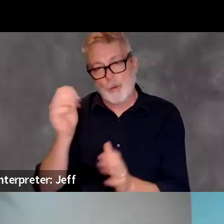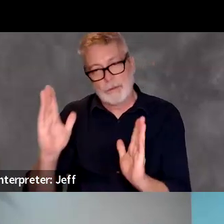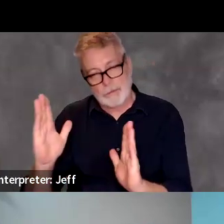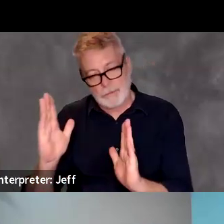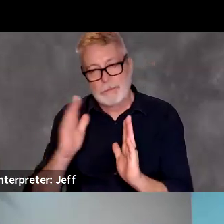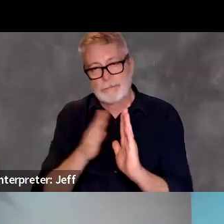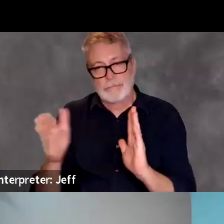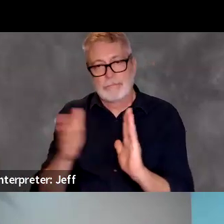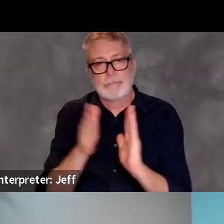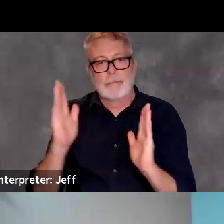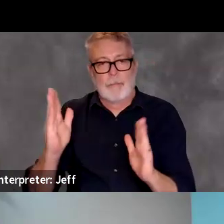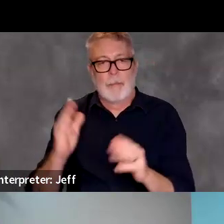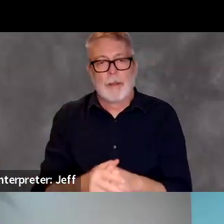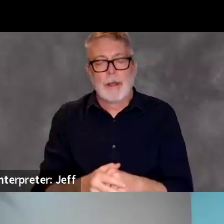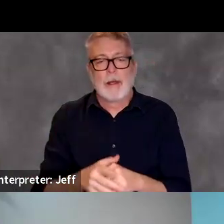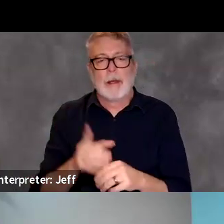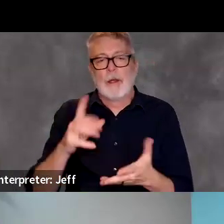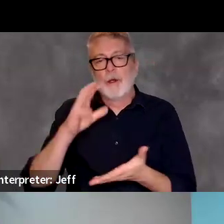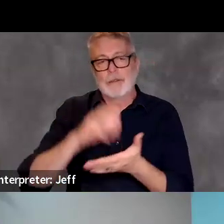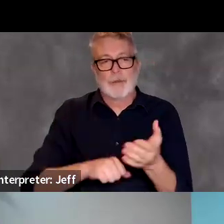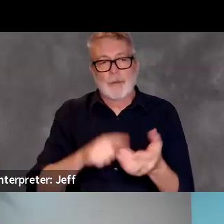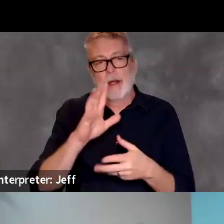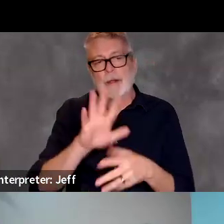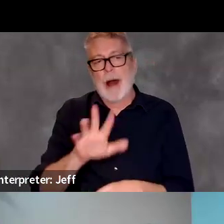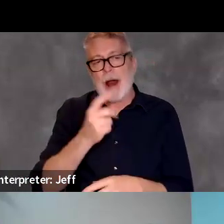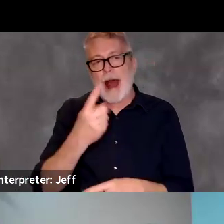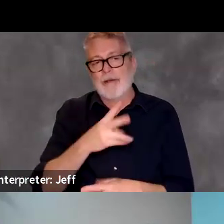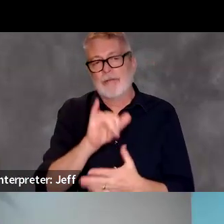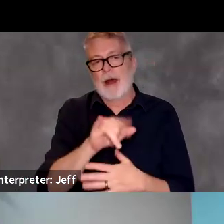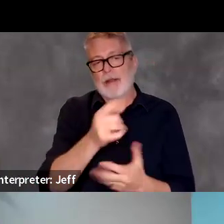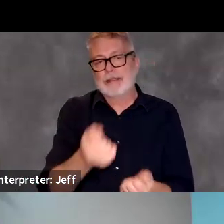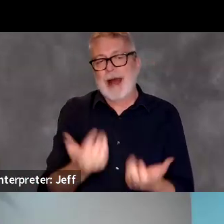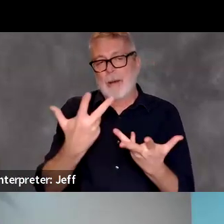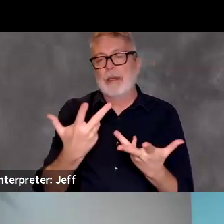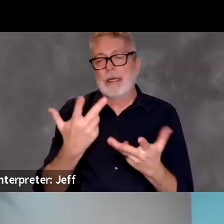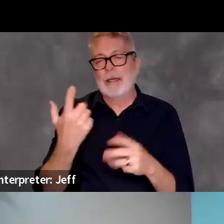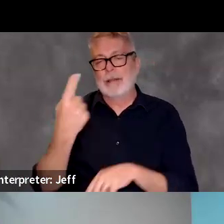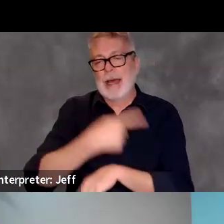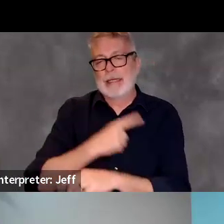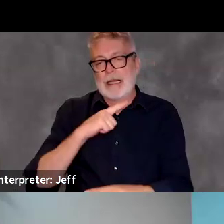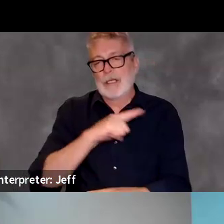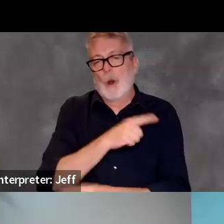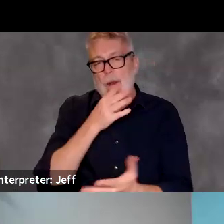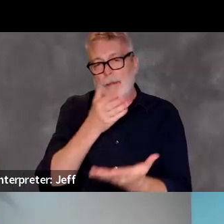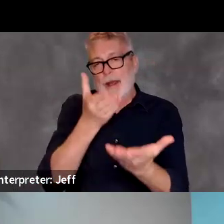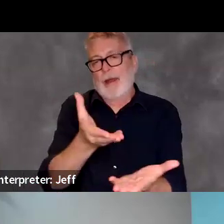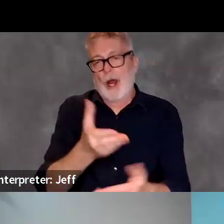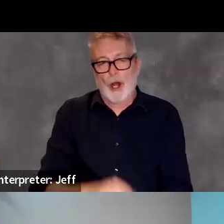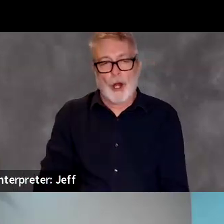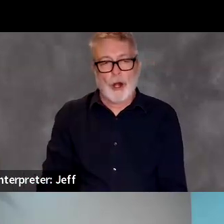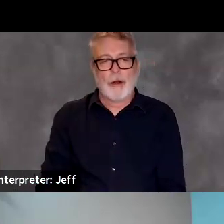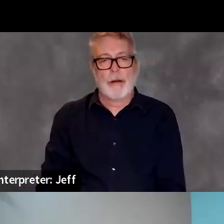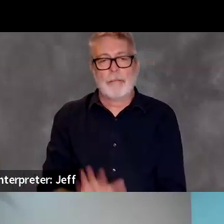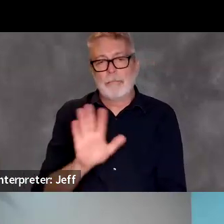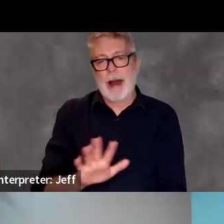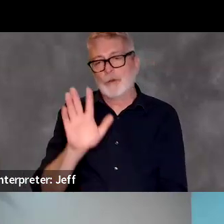can subtract about half of that, and that's how many working days we have left. So about 23 to